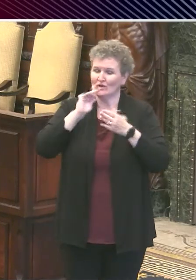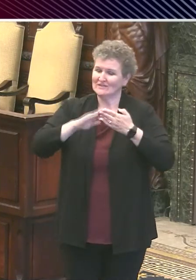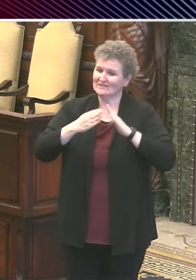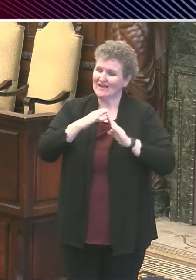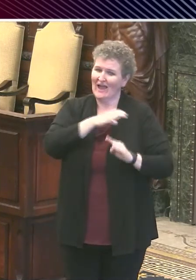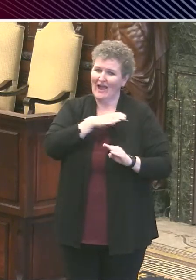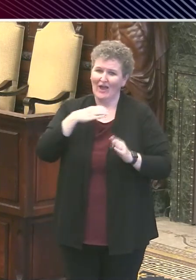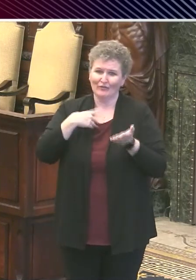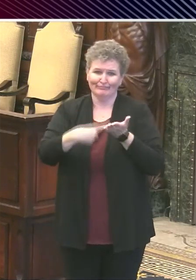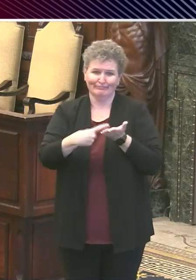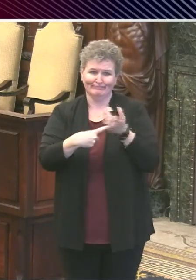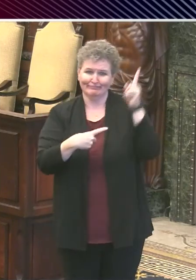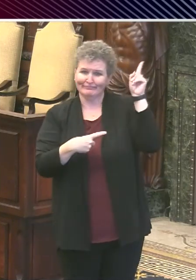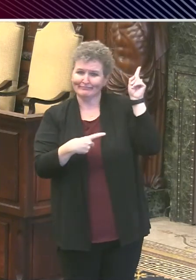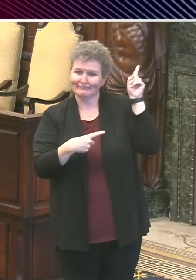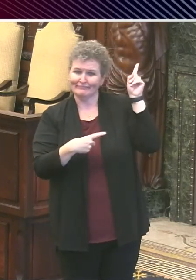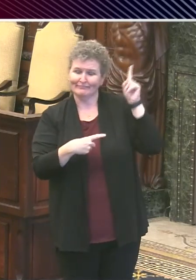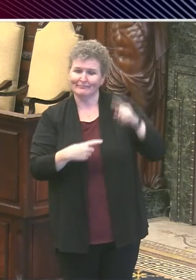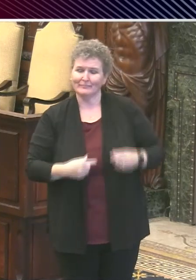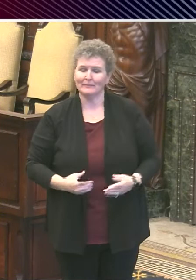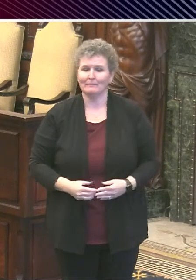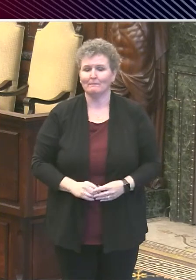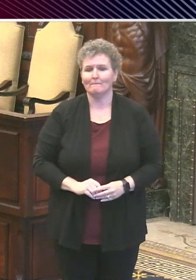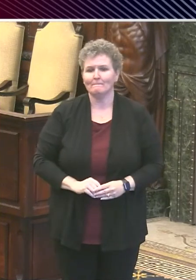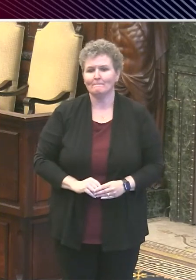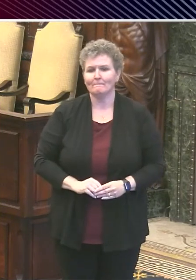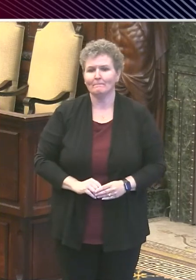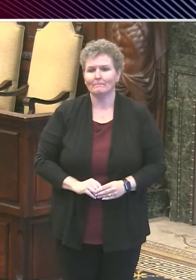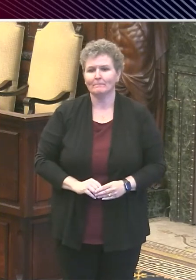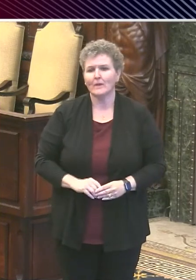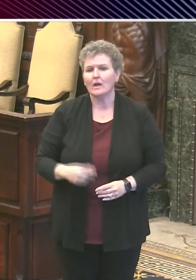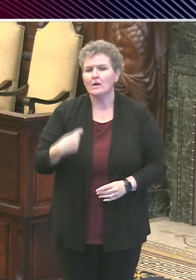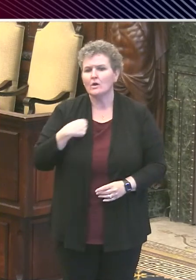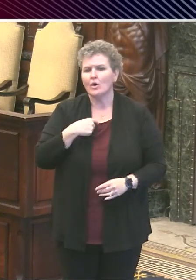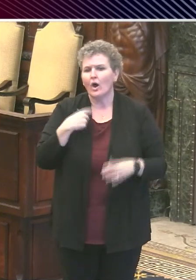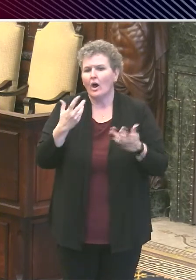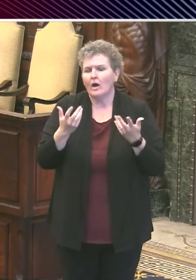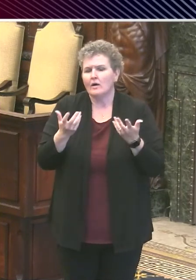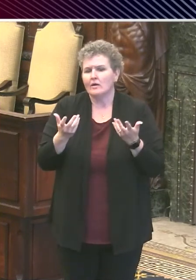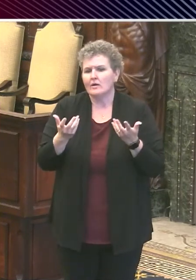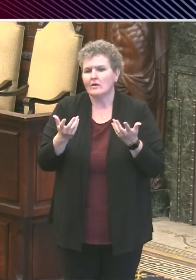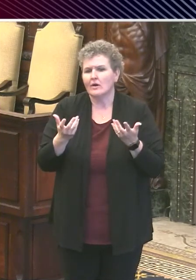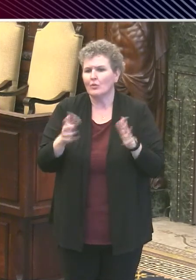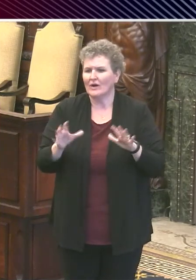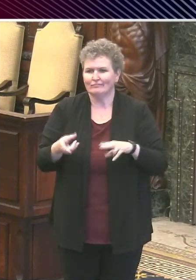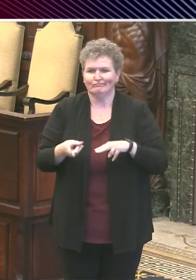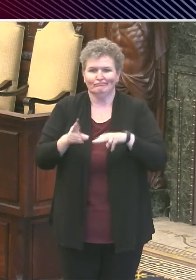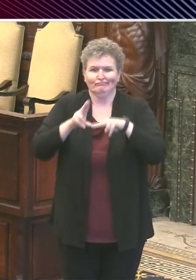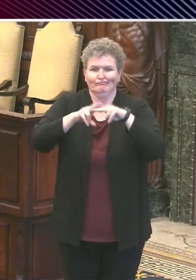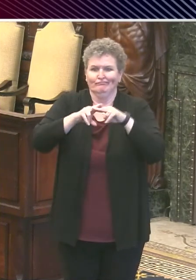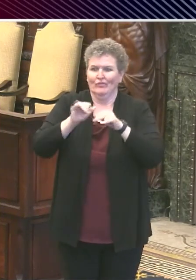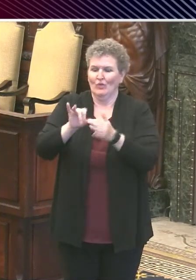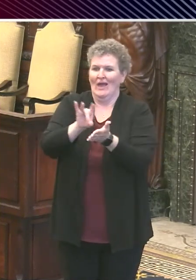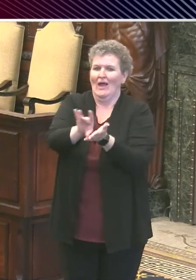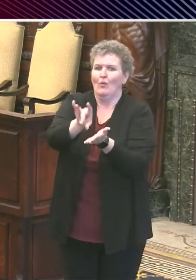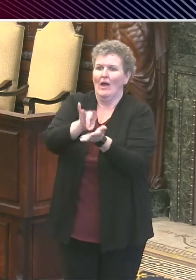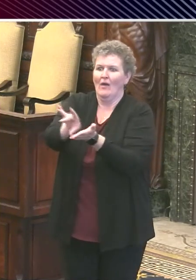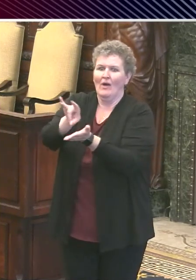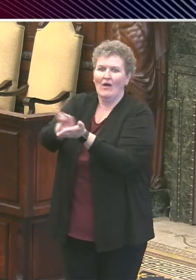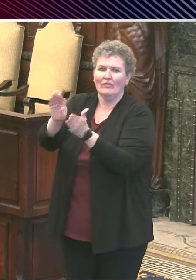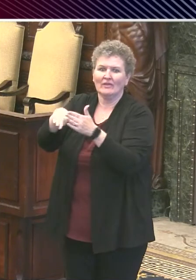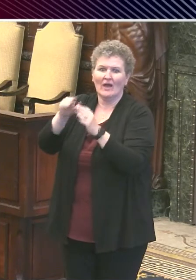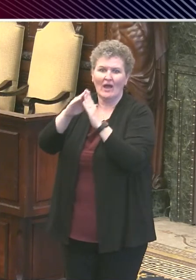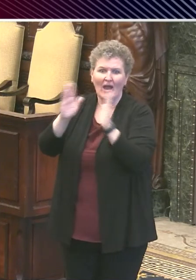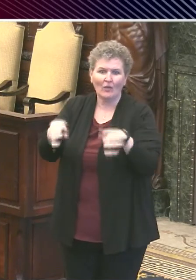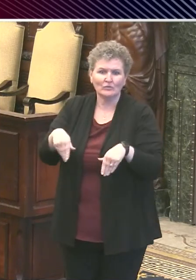council initiative. Certainly, we don't want to increase the unsheltered population in our city during the course of